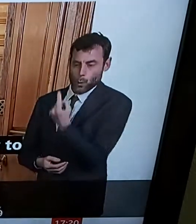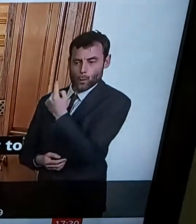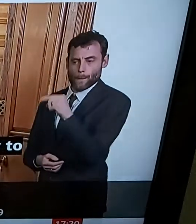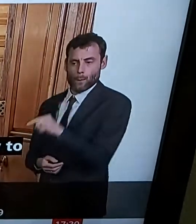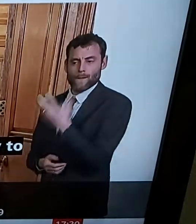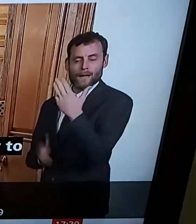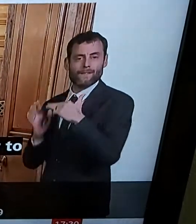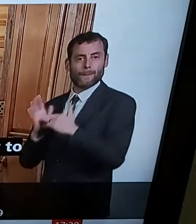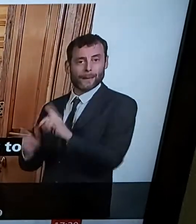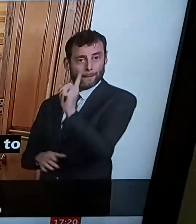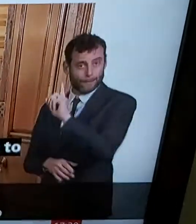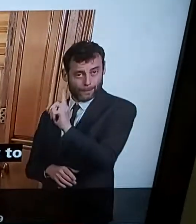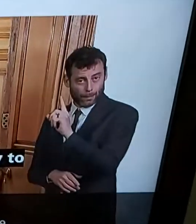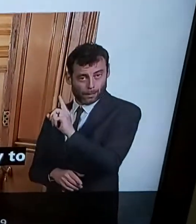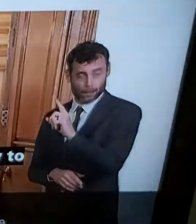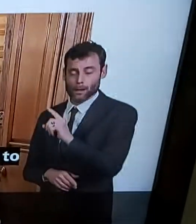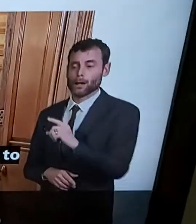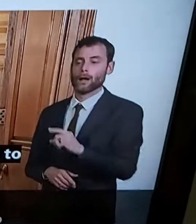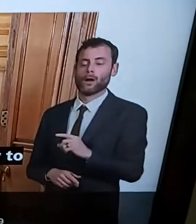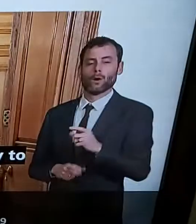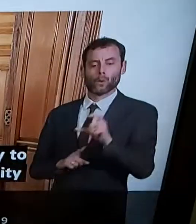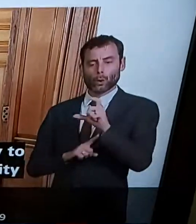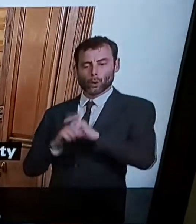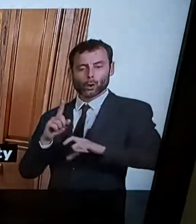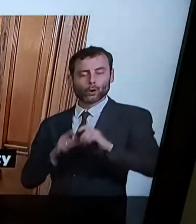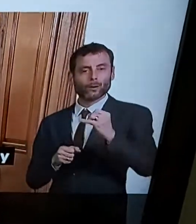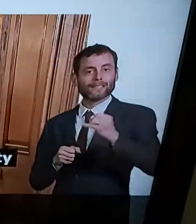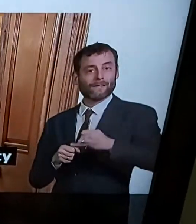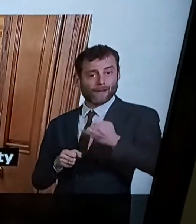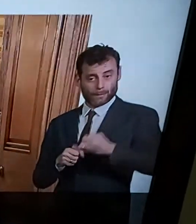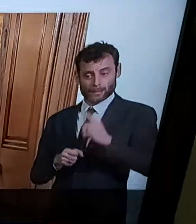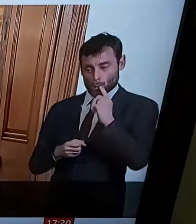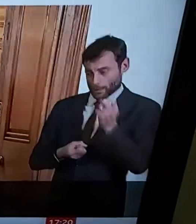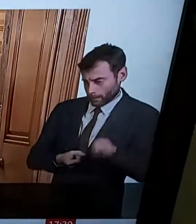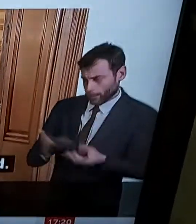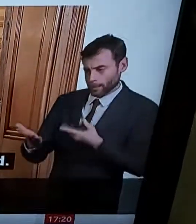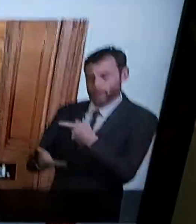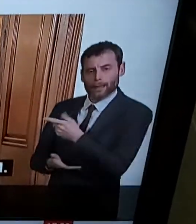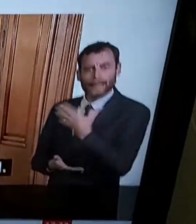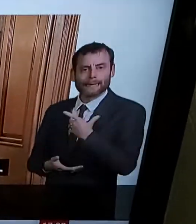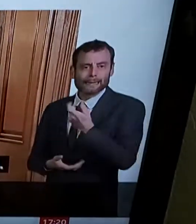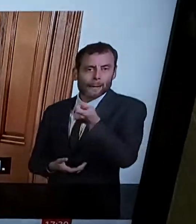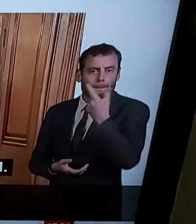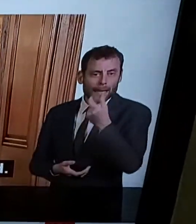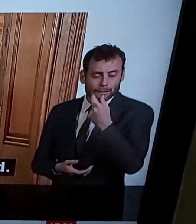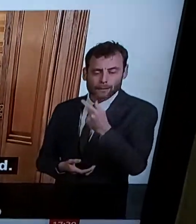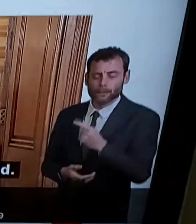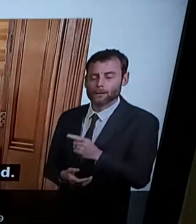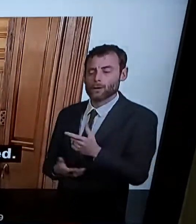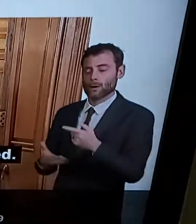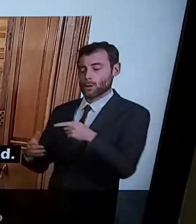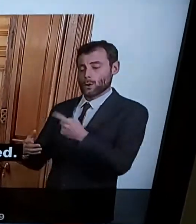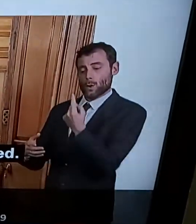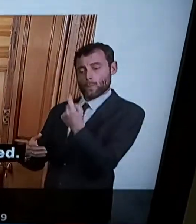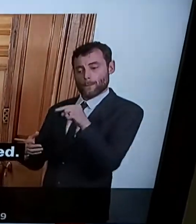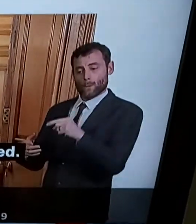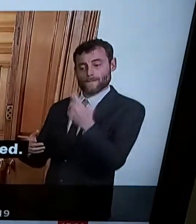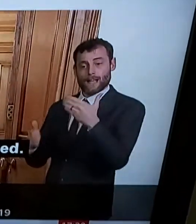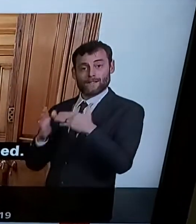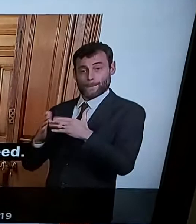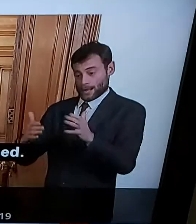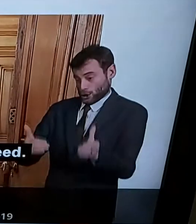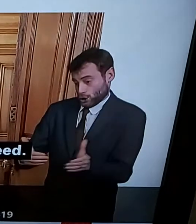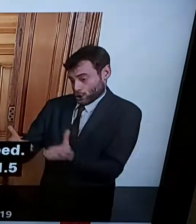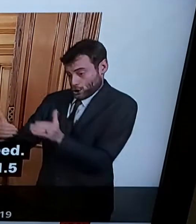community pharmacies also providing the prescription medicines that they need. Now, there are people beyond that 1.5 million who are